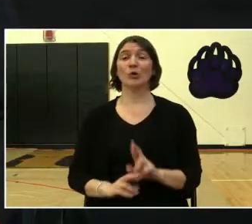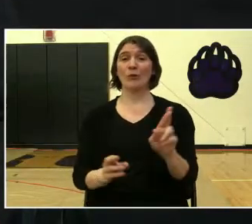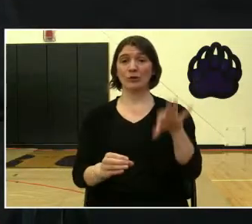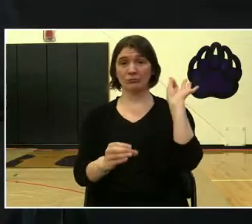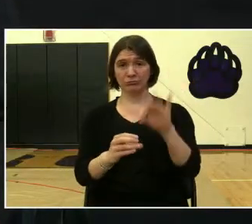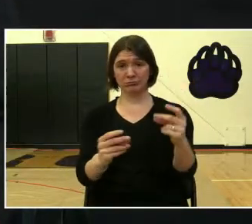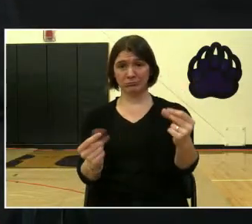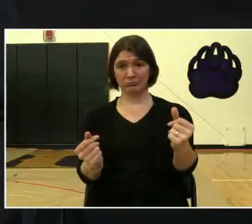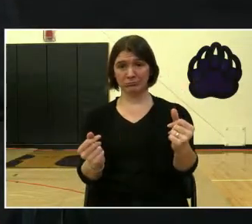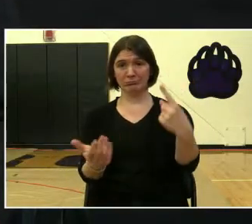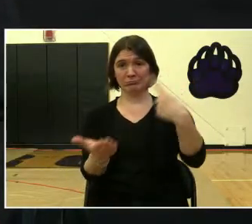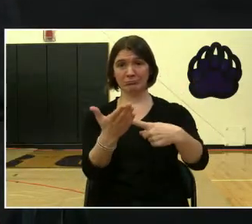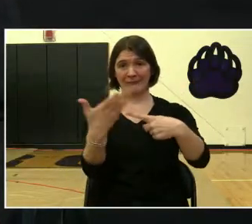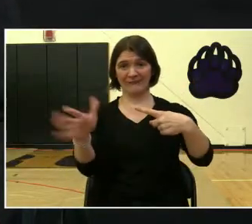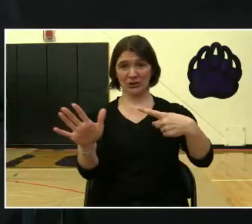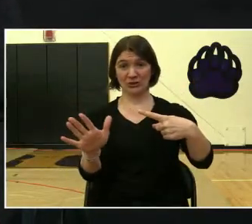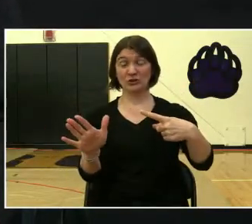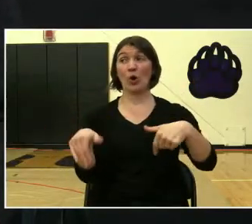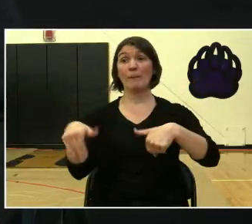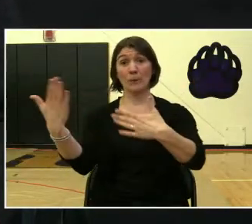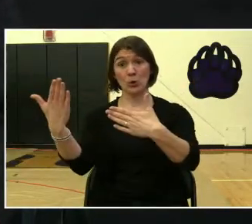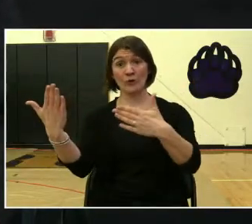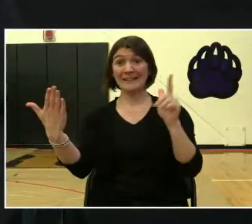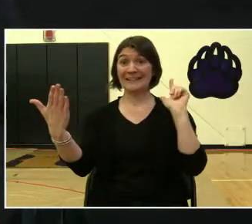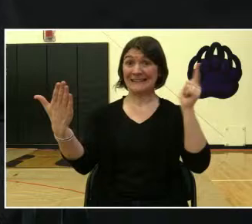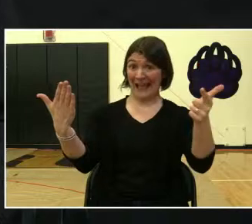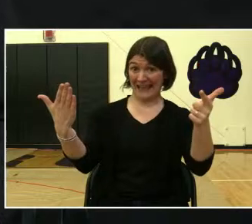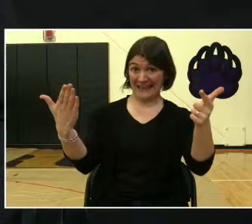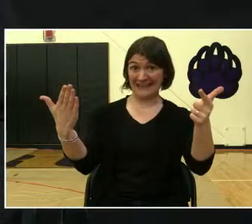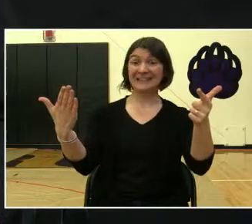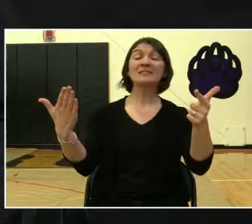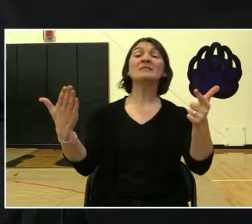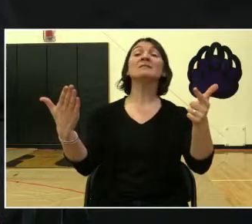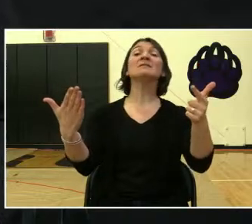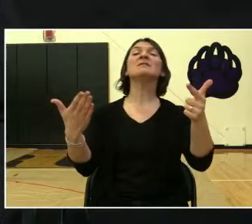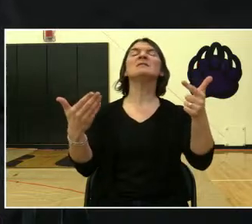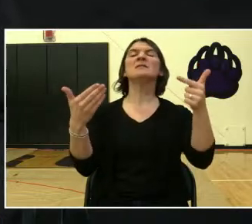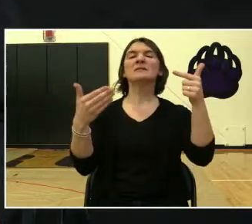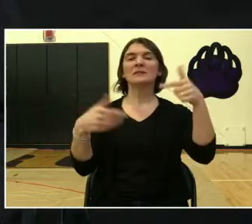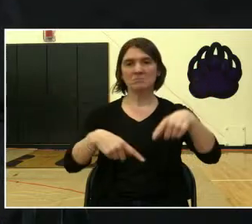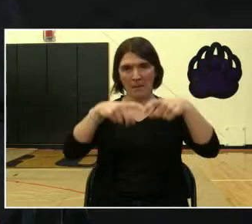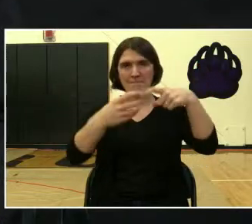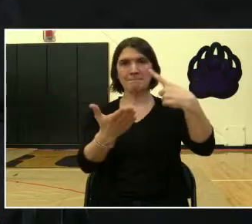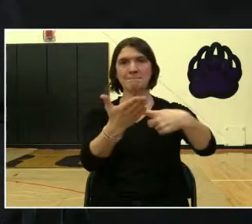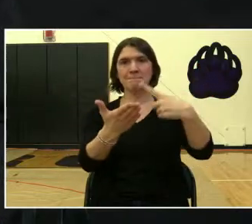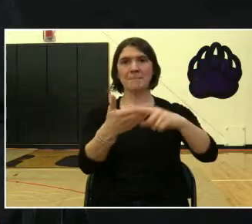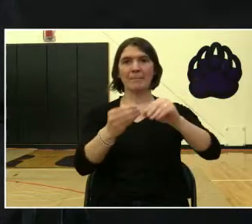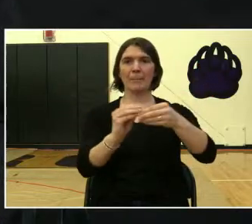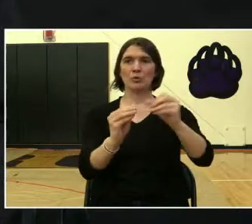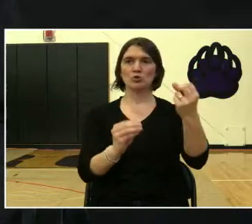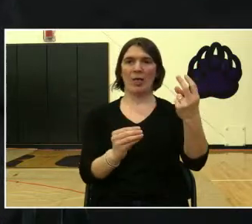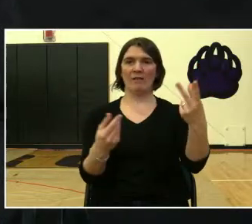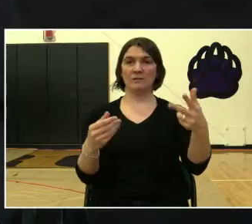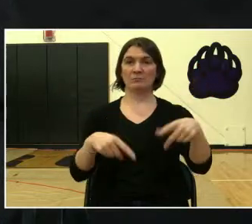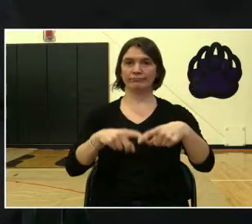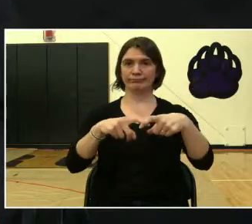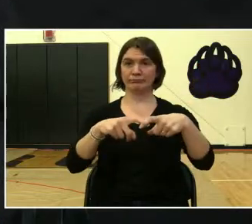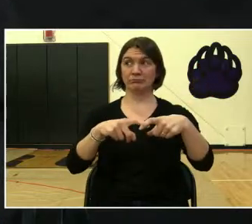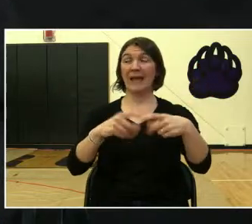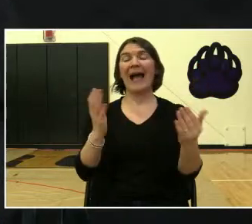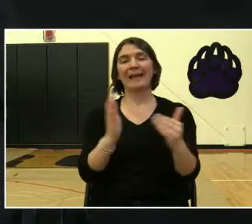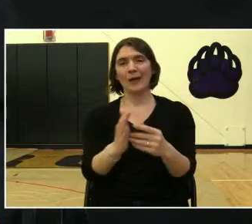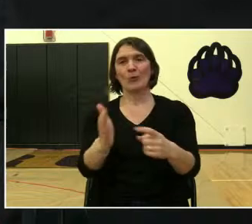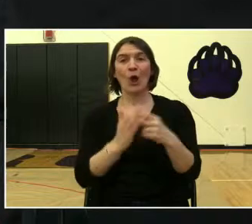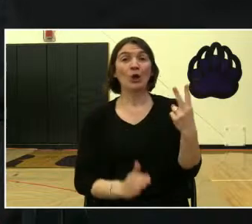uh seconds Mr Brown has moved and Mr Stevens has seconded to call the question on article 12 once